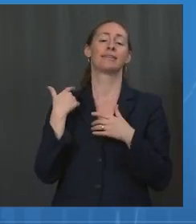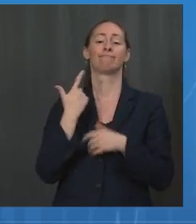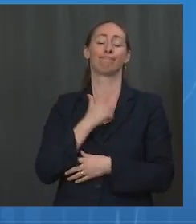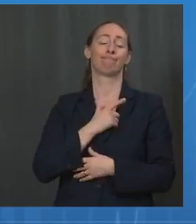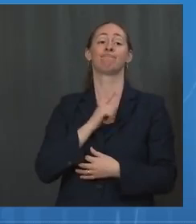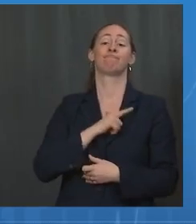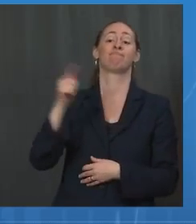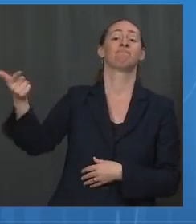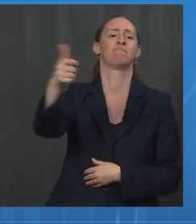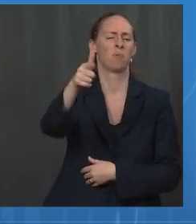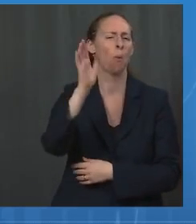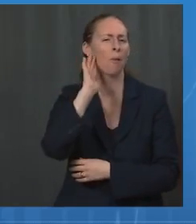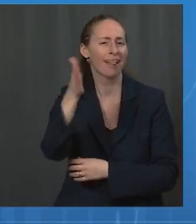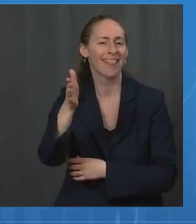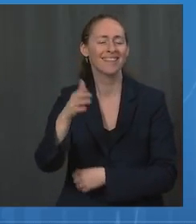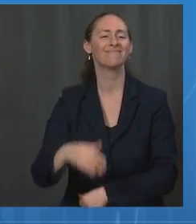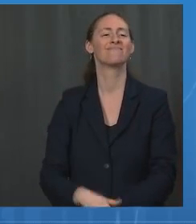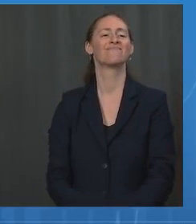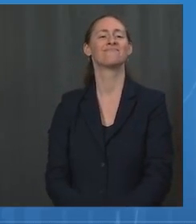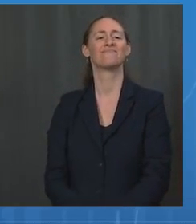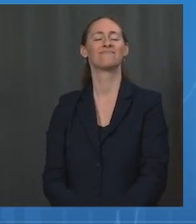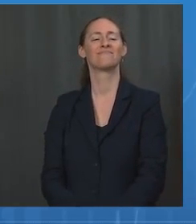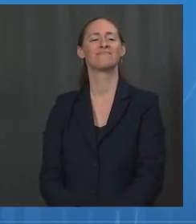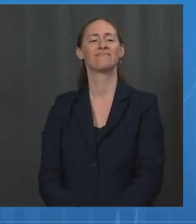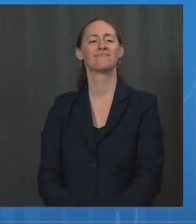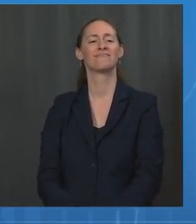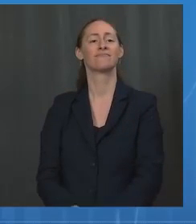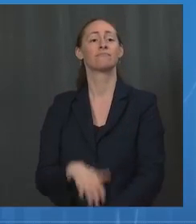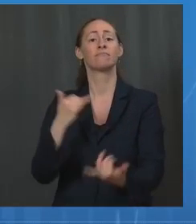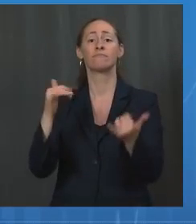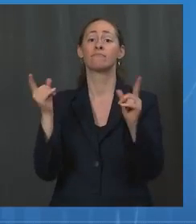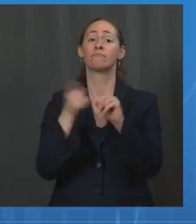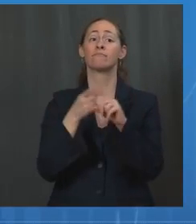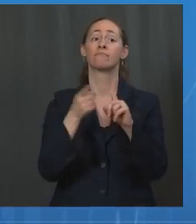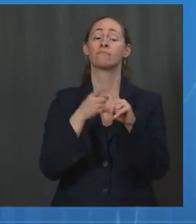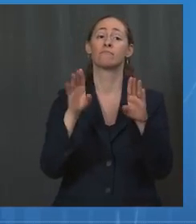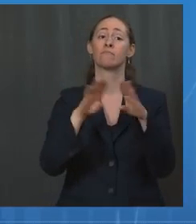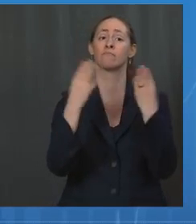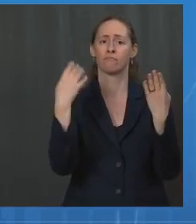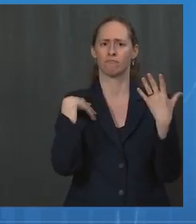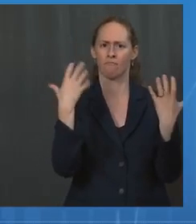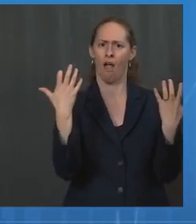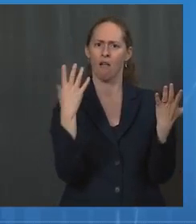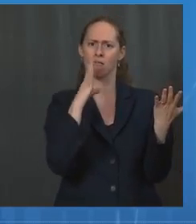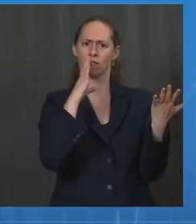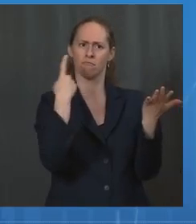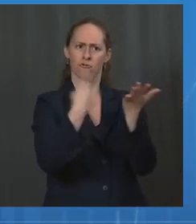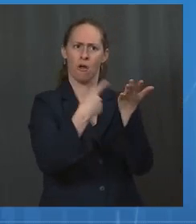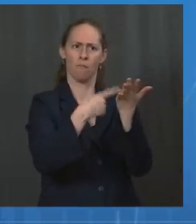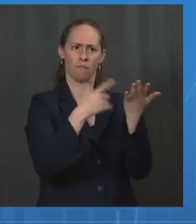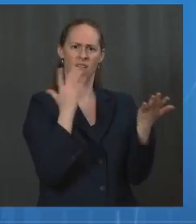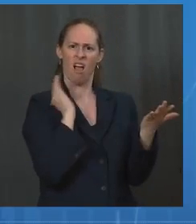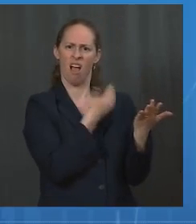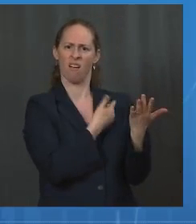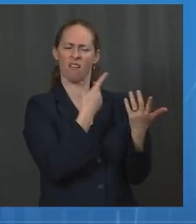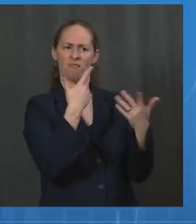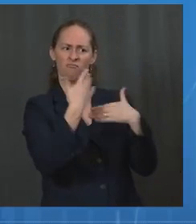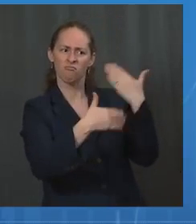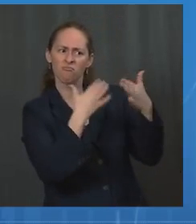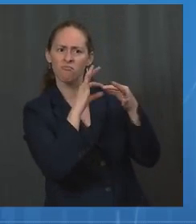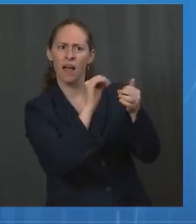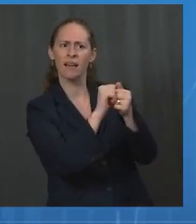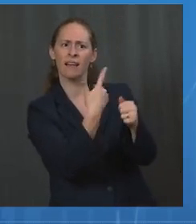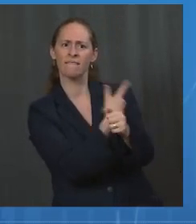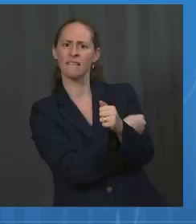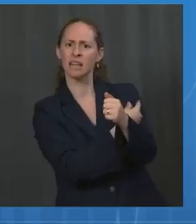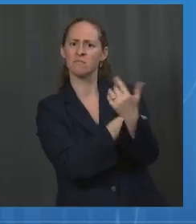moment. First, I want to start with a focus on the progress we are making on vaccinations, which we all know